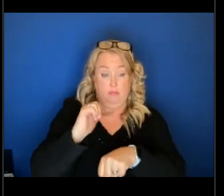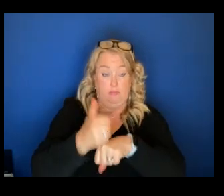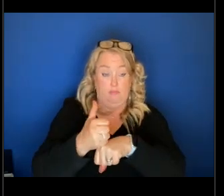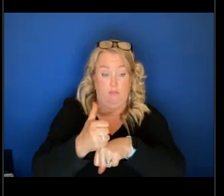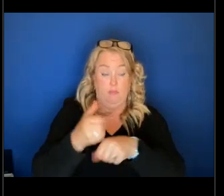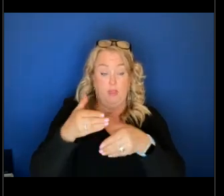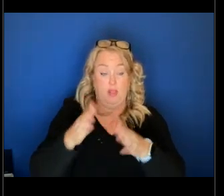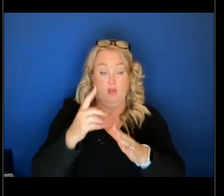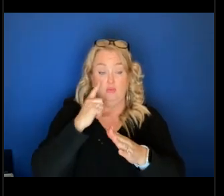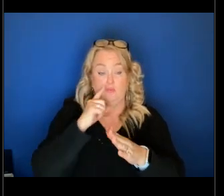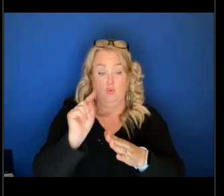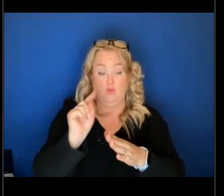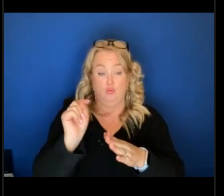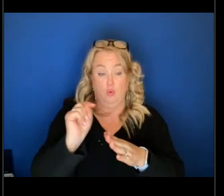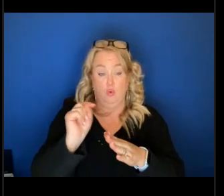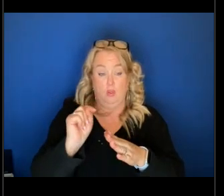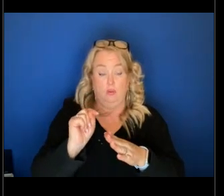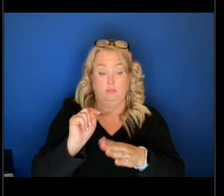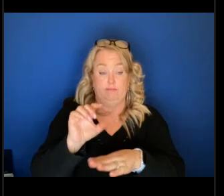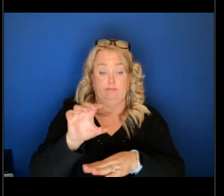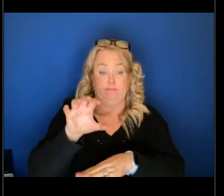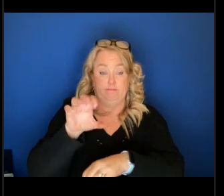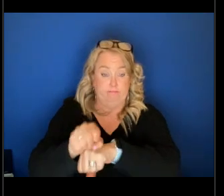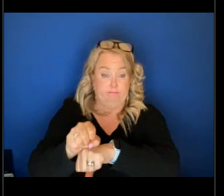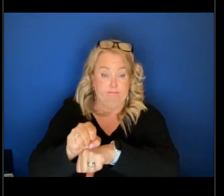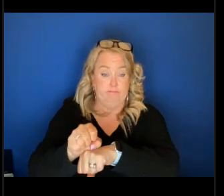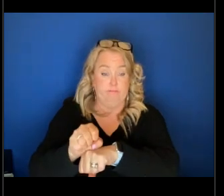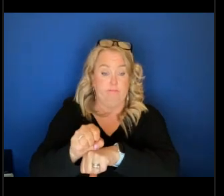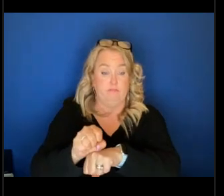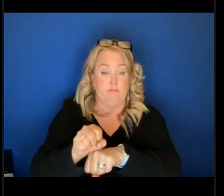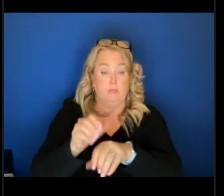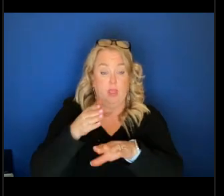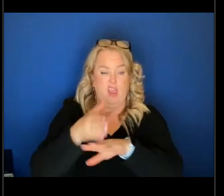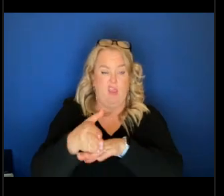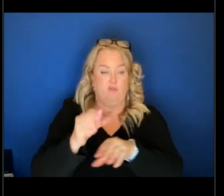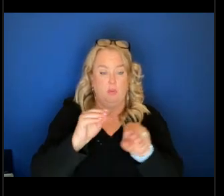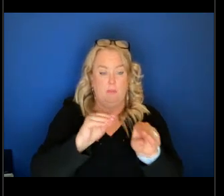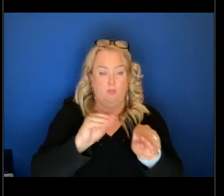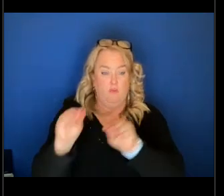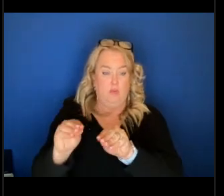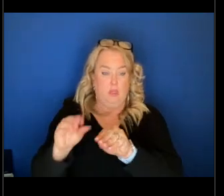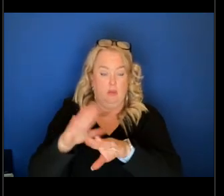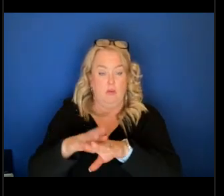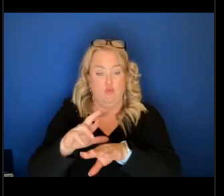installed that allows the toilet to be secured after moving it to the